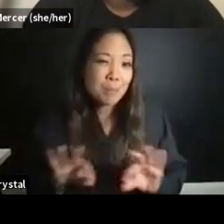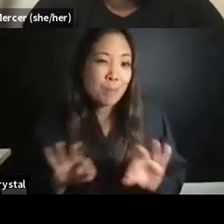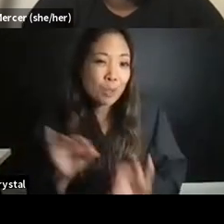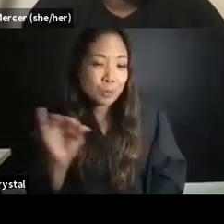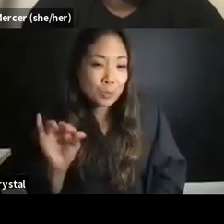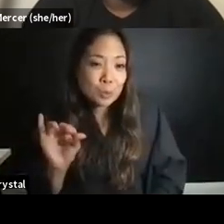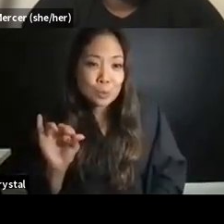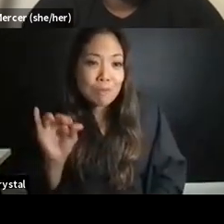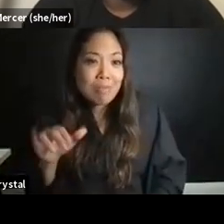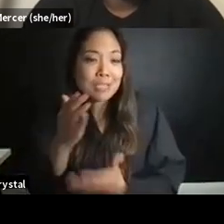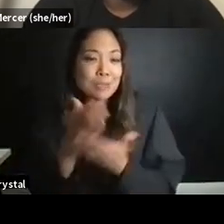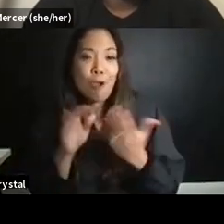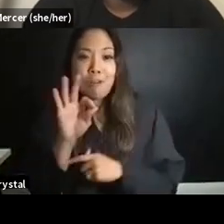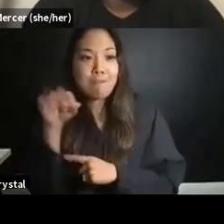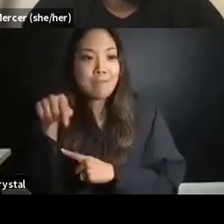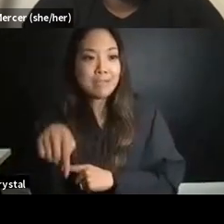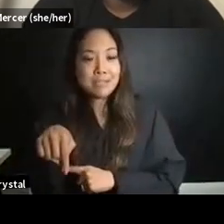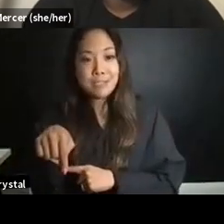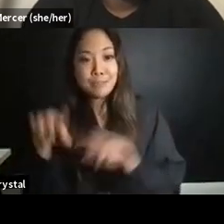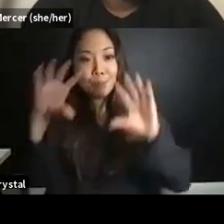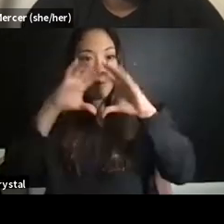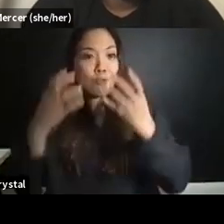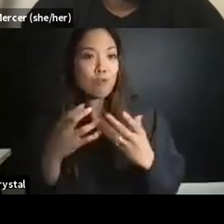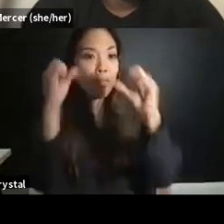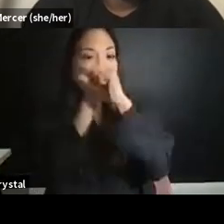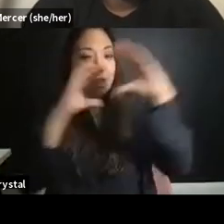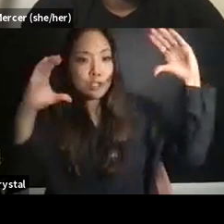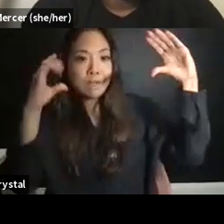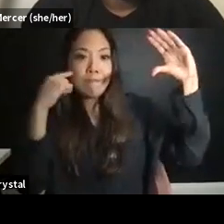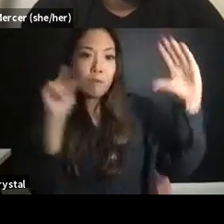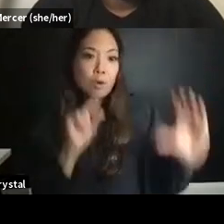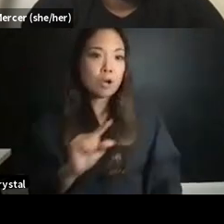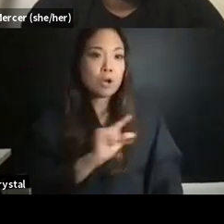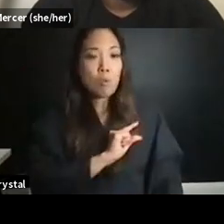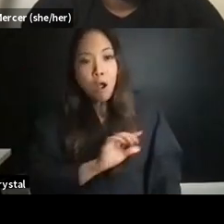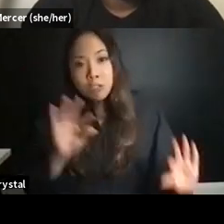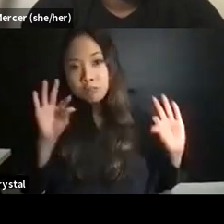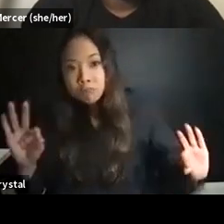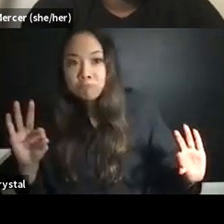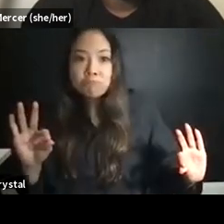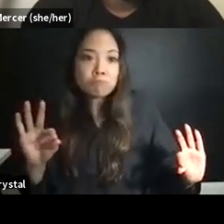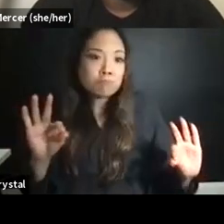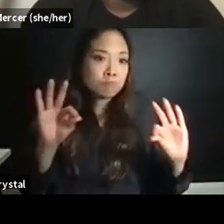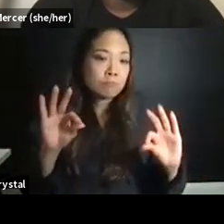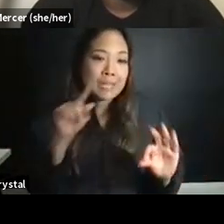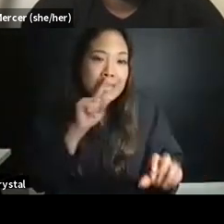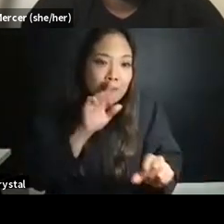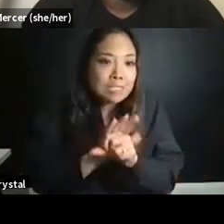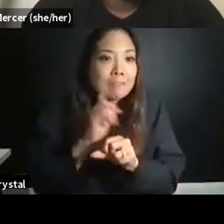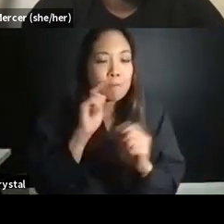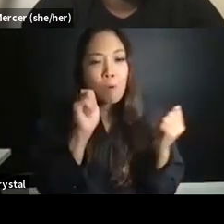part of this overall vision of a quality experience and guarantee for every single student